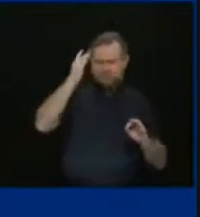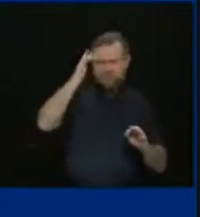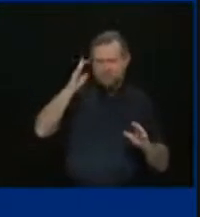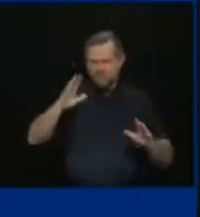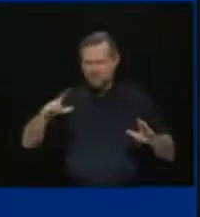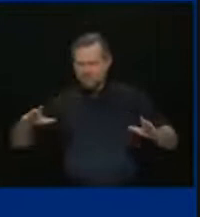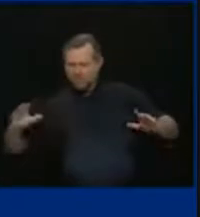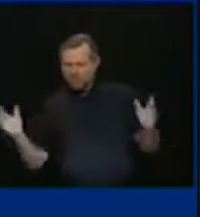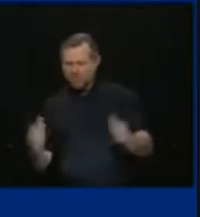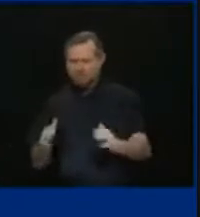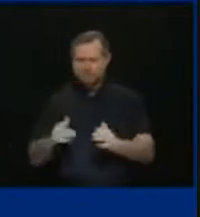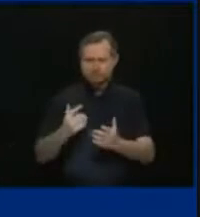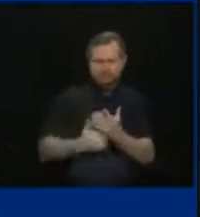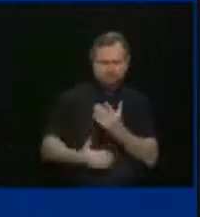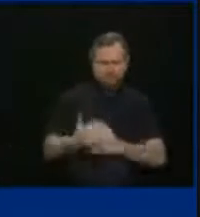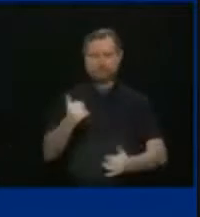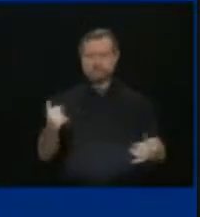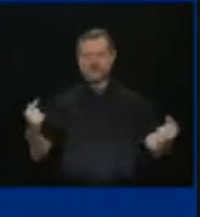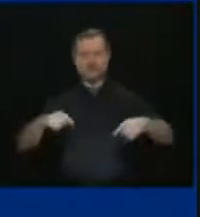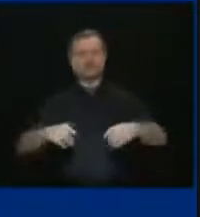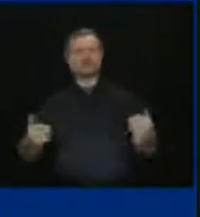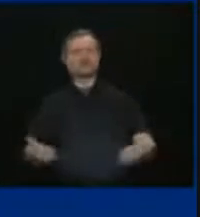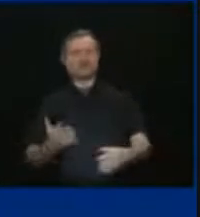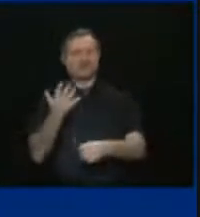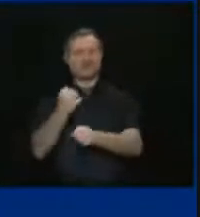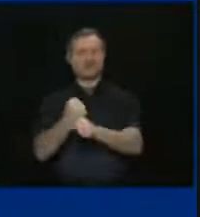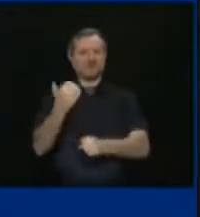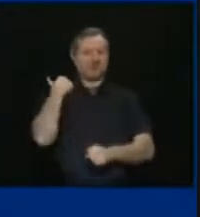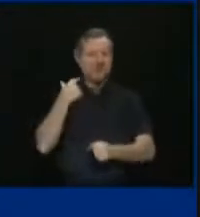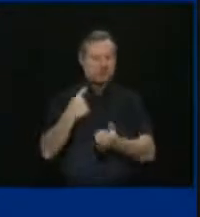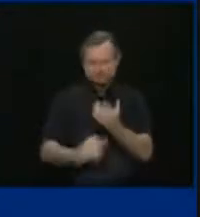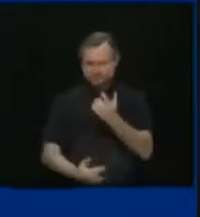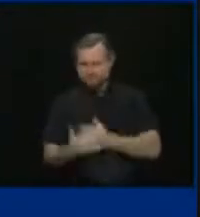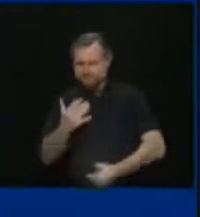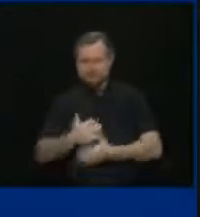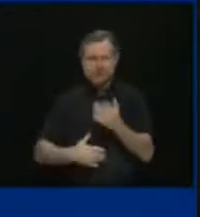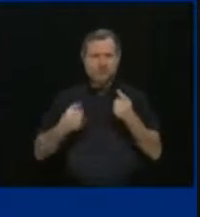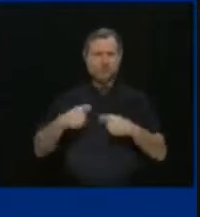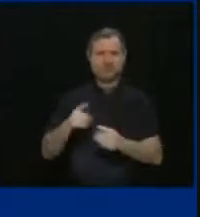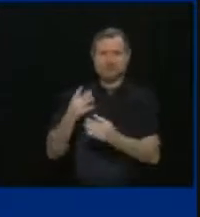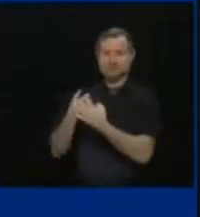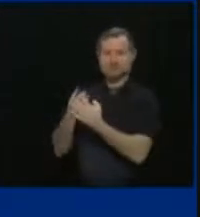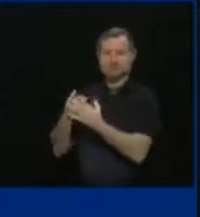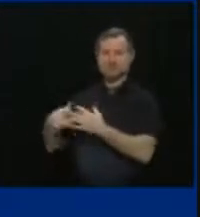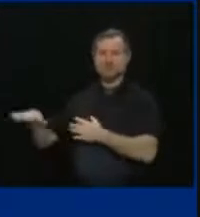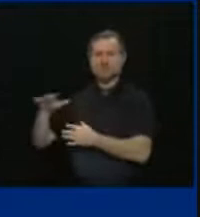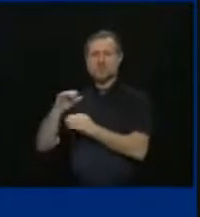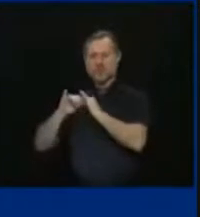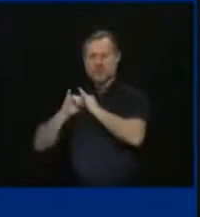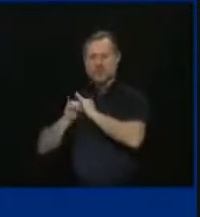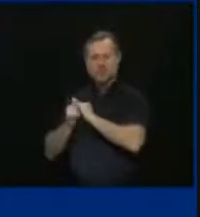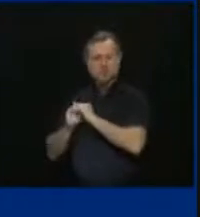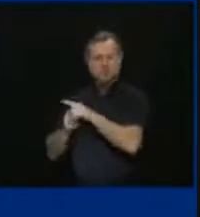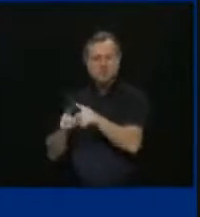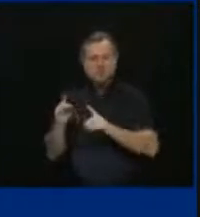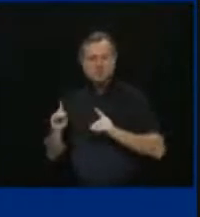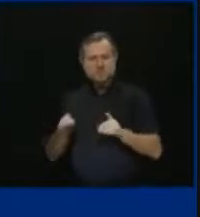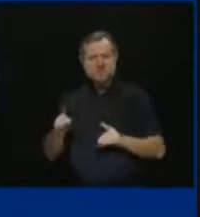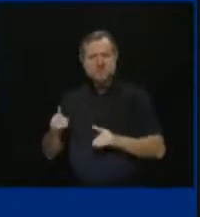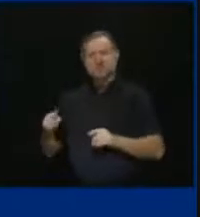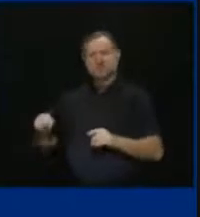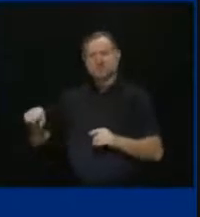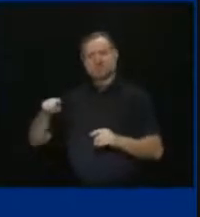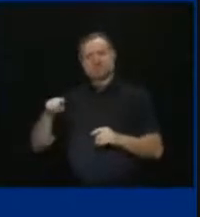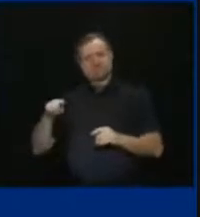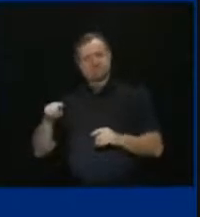you 5 talked years about ago what happened in prisons, and talking Yes. about how people, while they're doing their debt to society